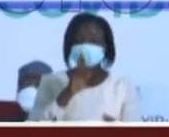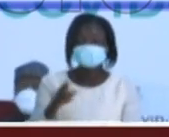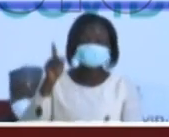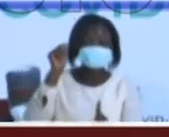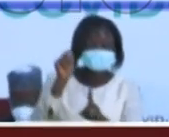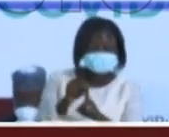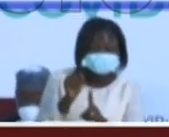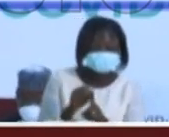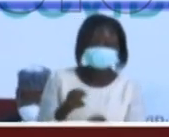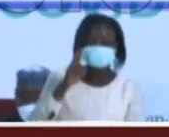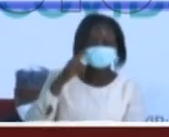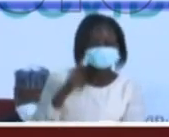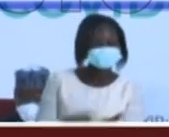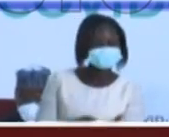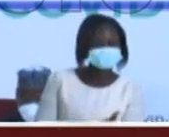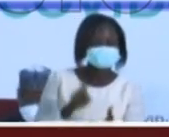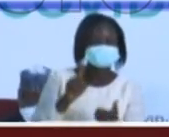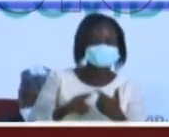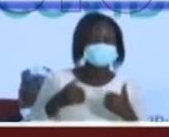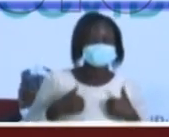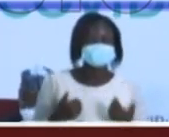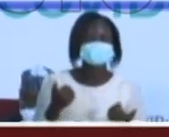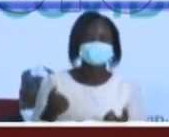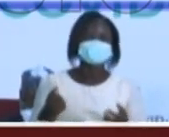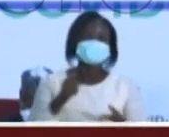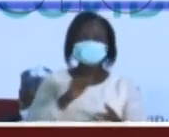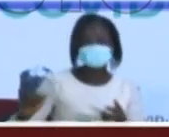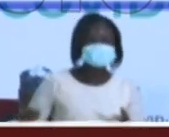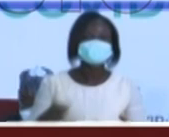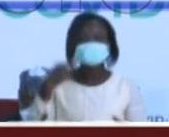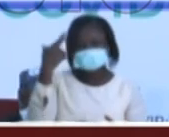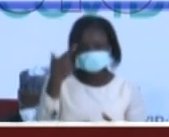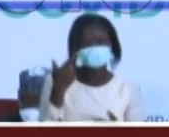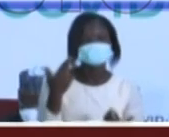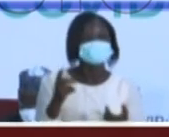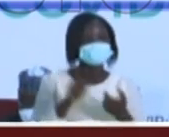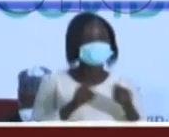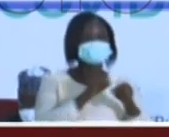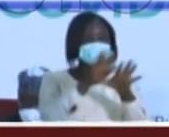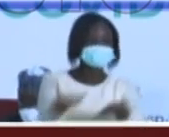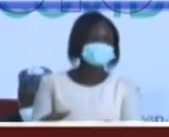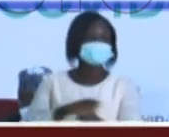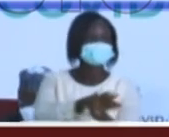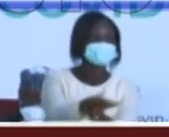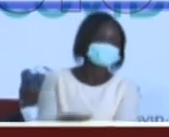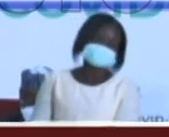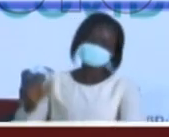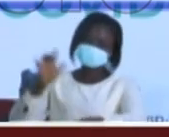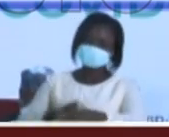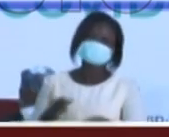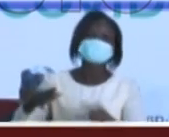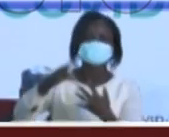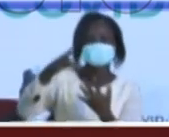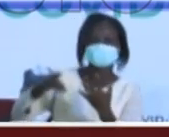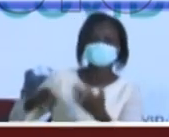particularly recognized to have a major potential for spreading COVID-19 infection among